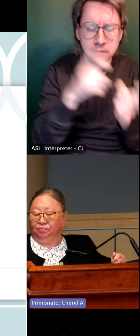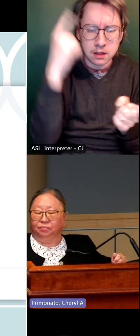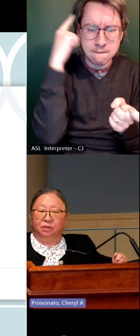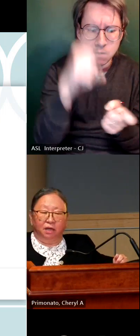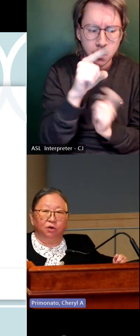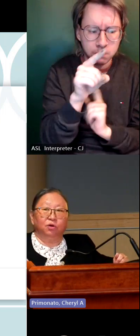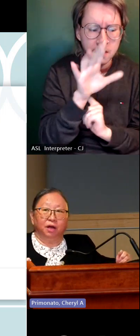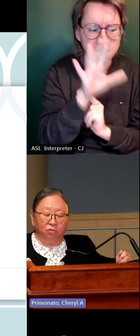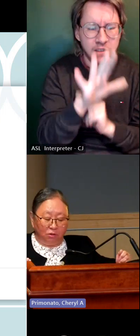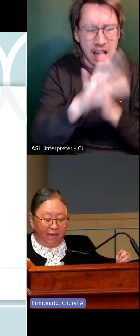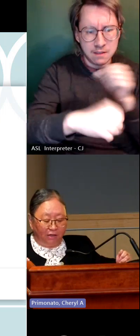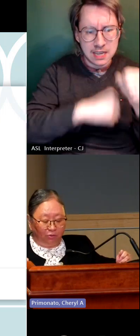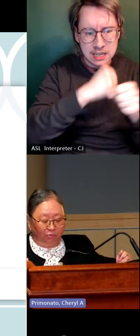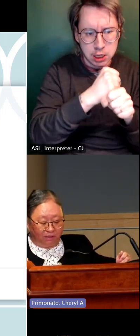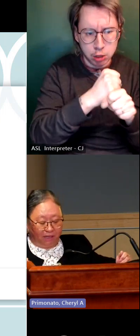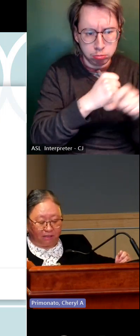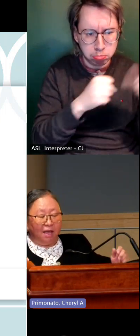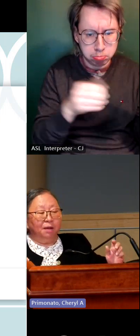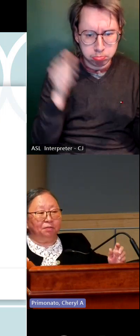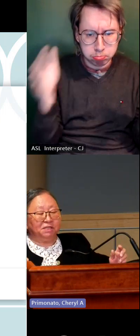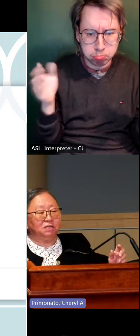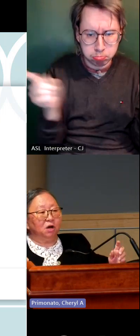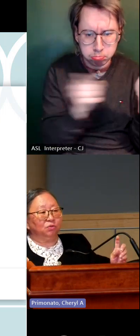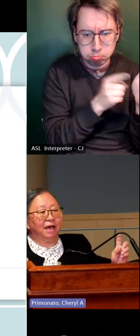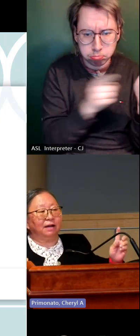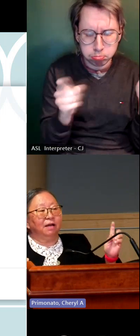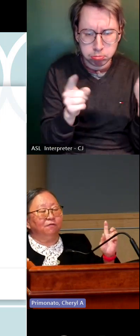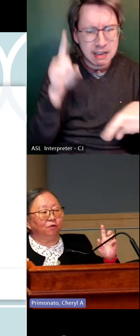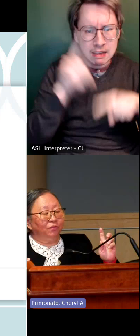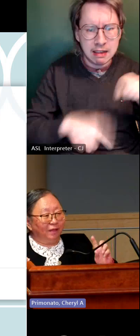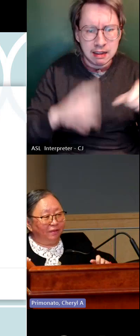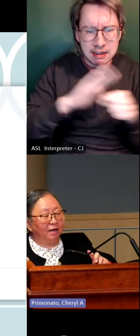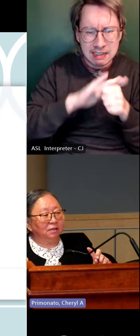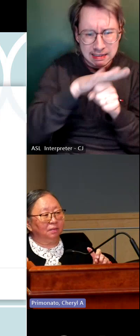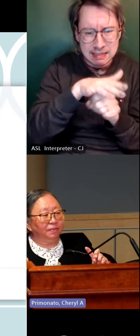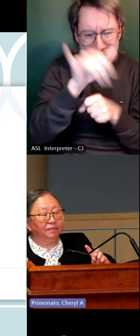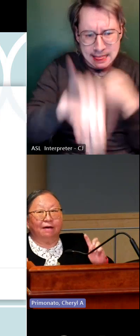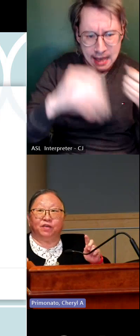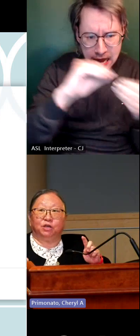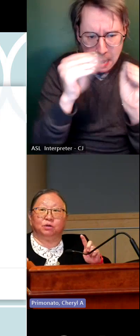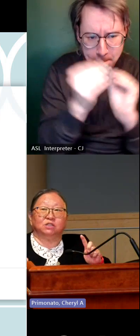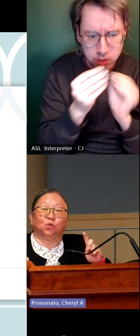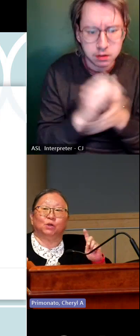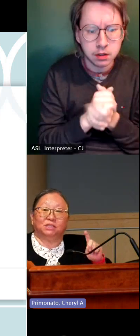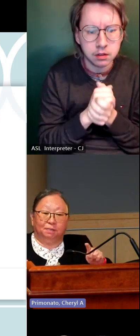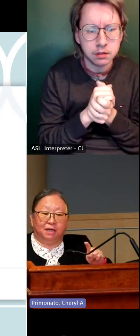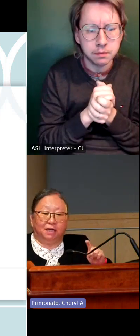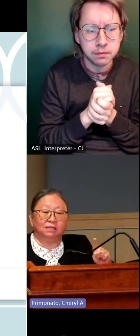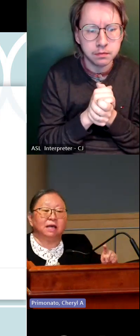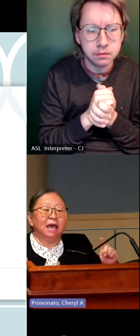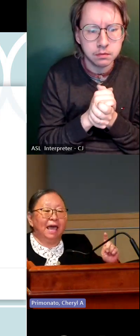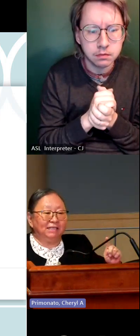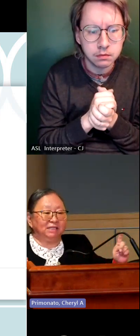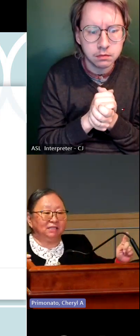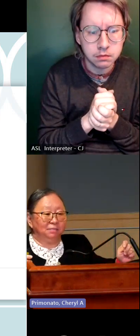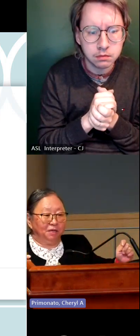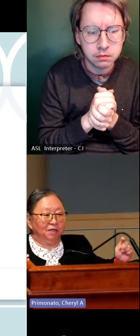$30.72 million in gross annual receipts. Please note that that figure is for